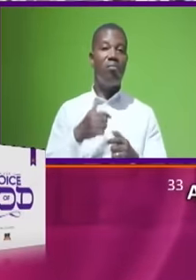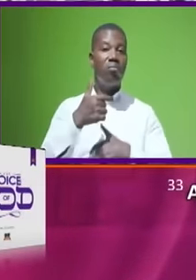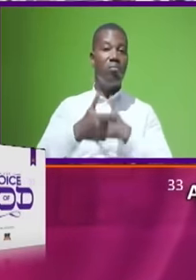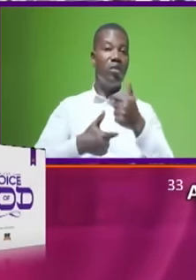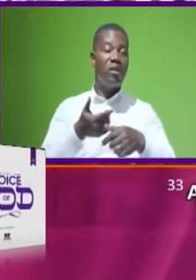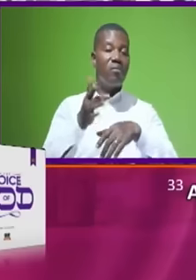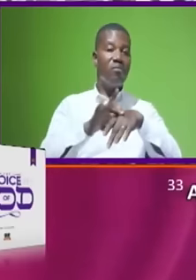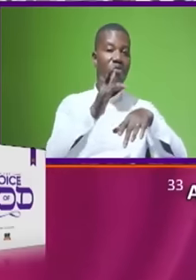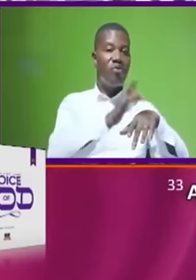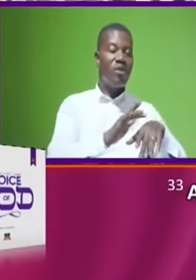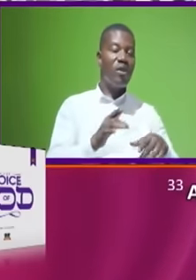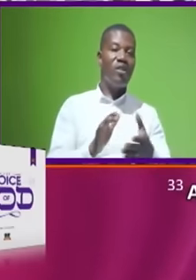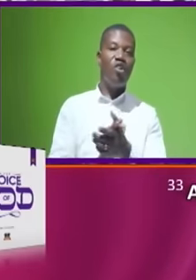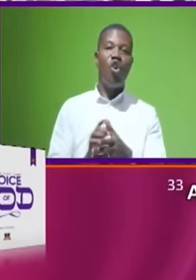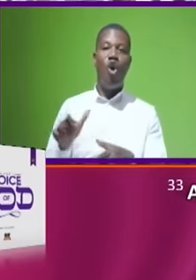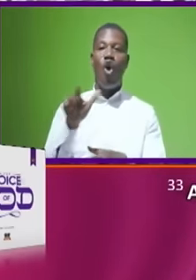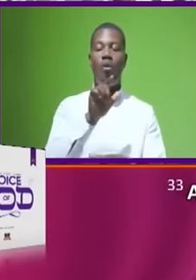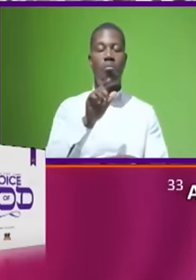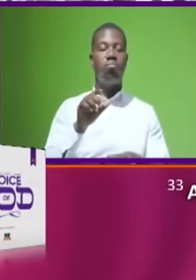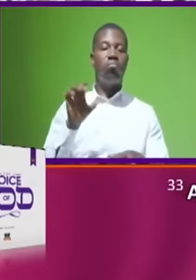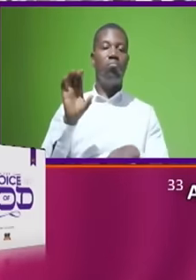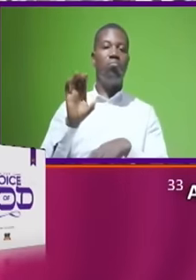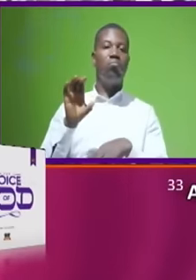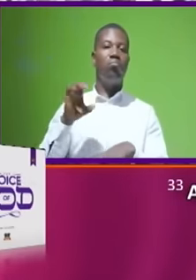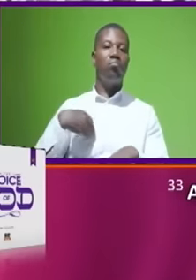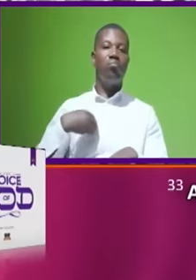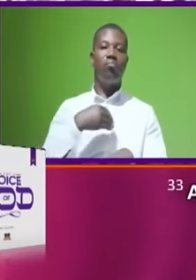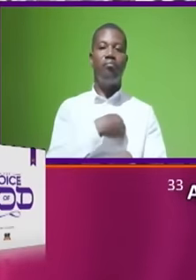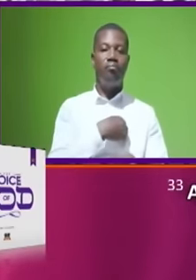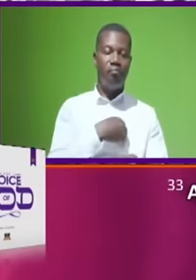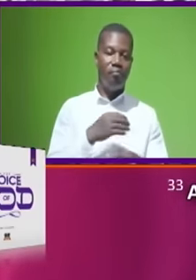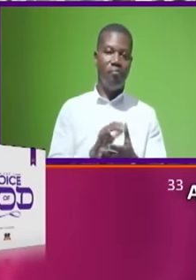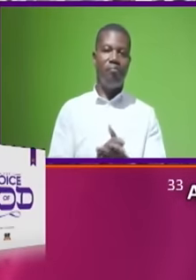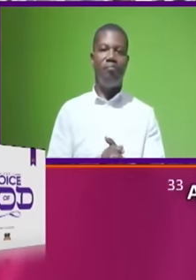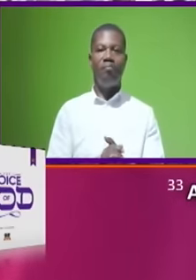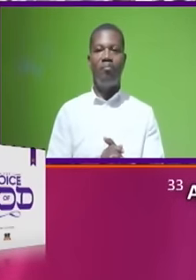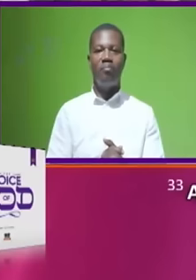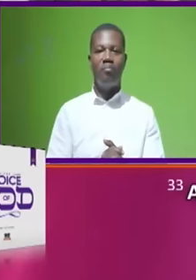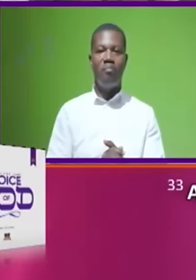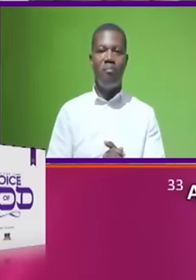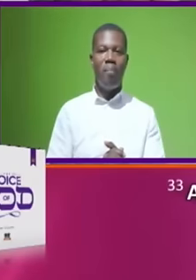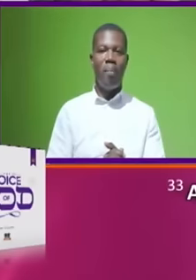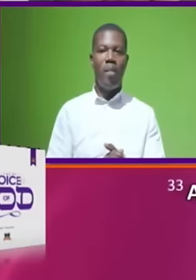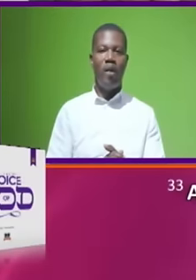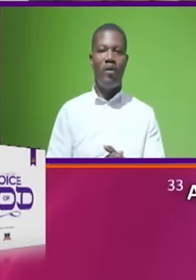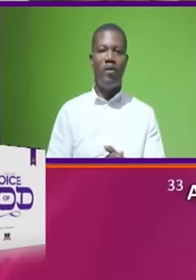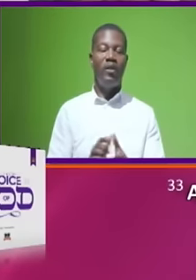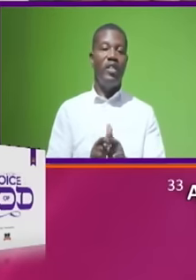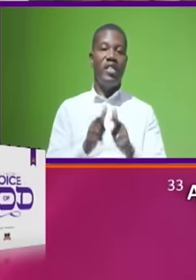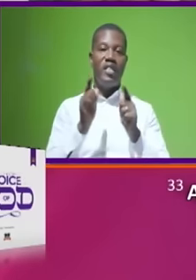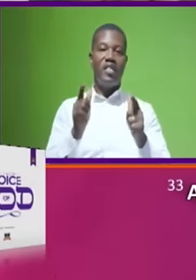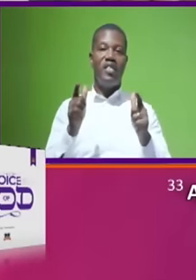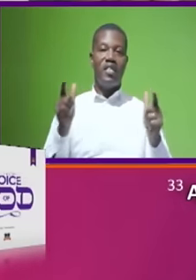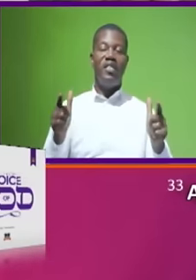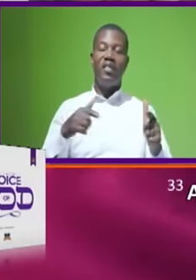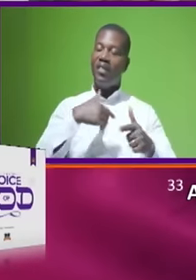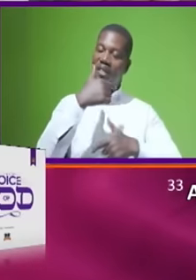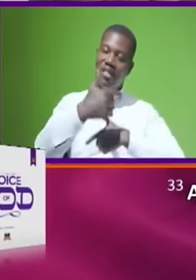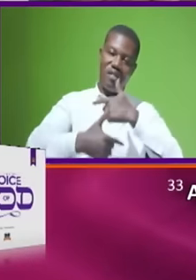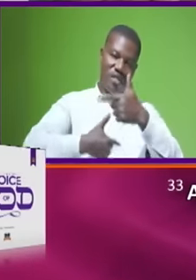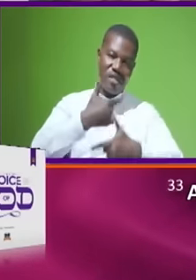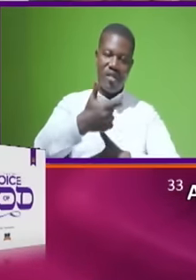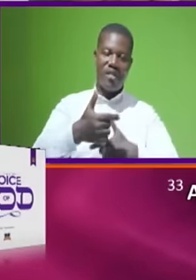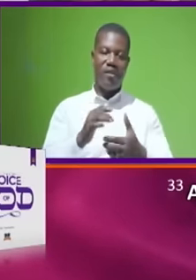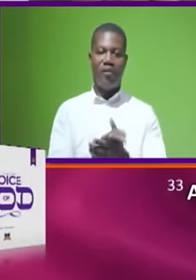But then look at how the grace has been able to touch the life of everyone. Great grace. The